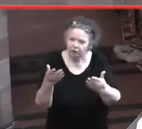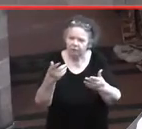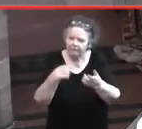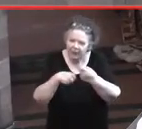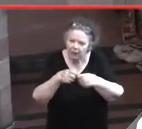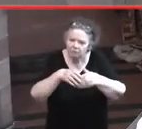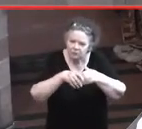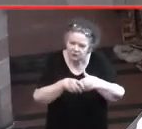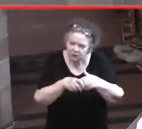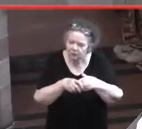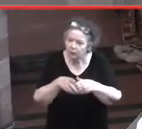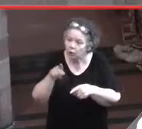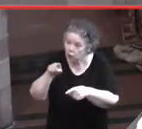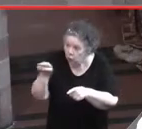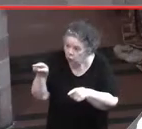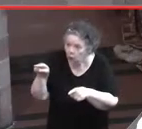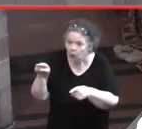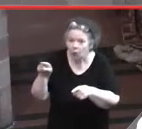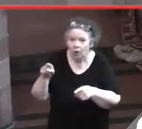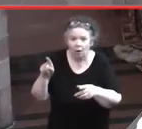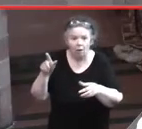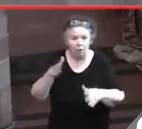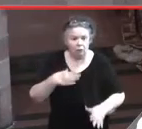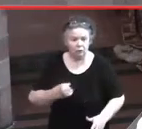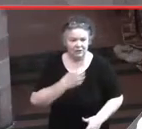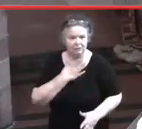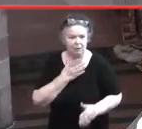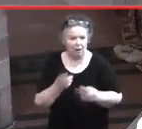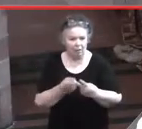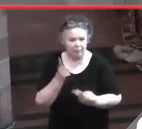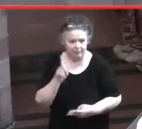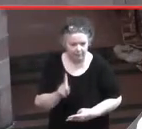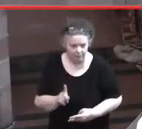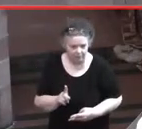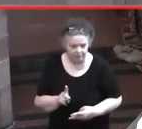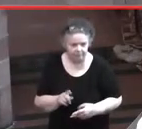You are called to inspire others.